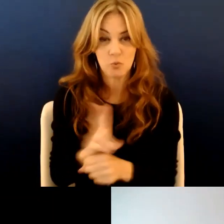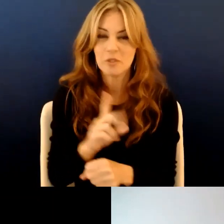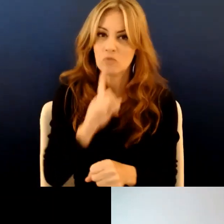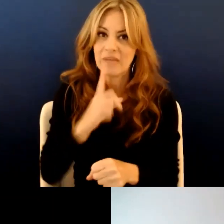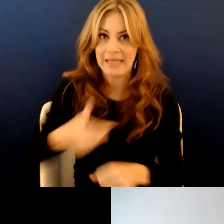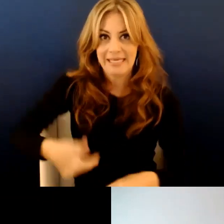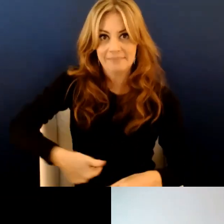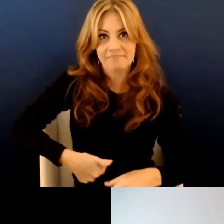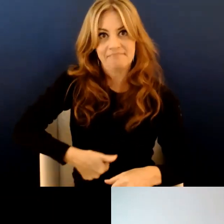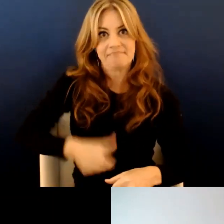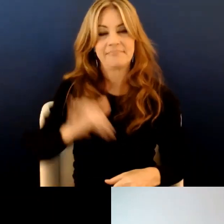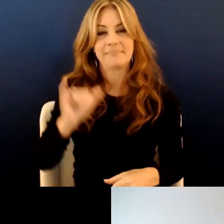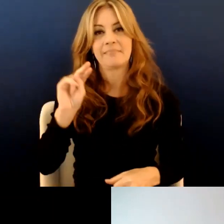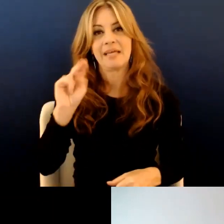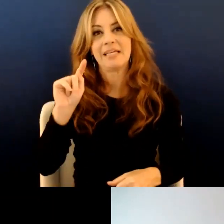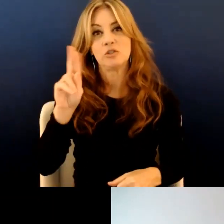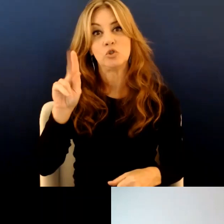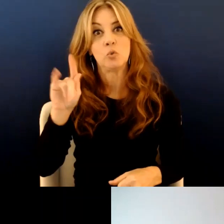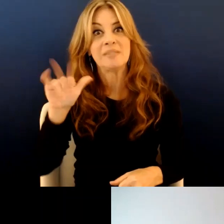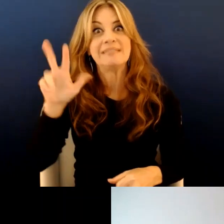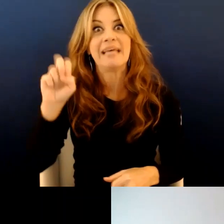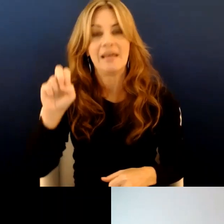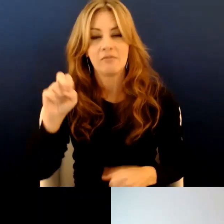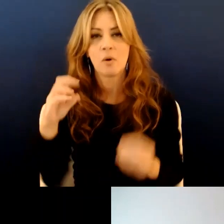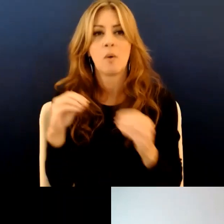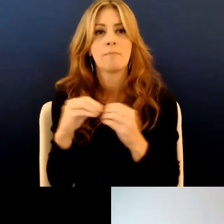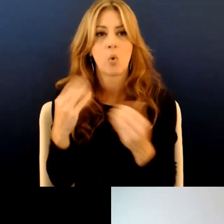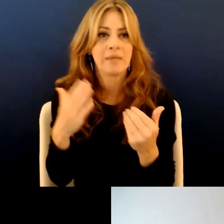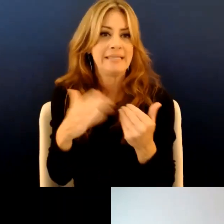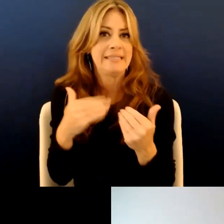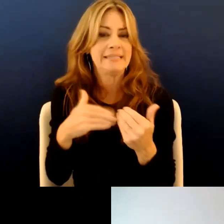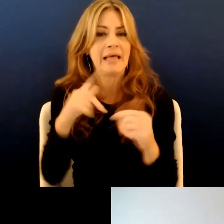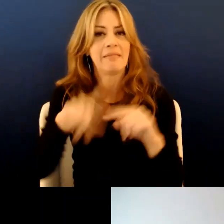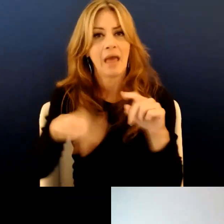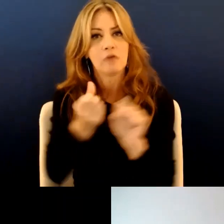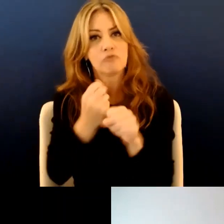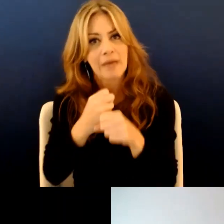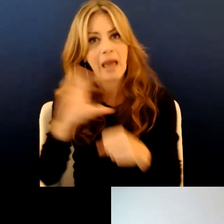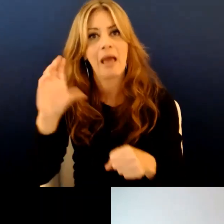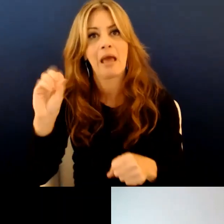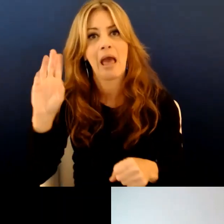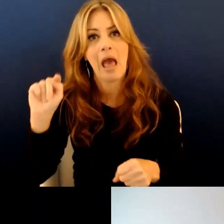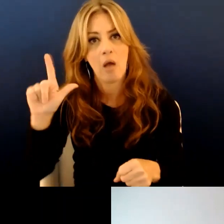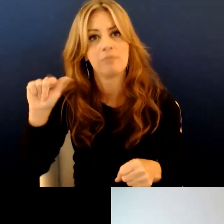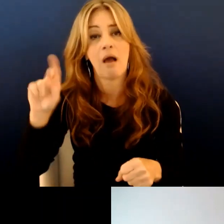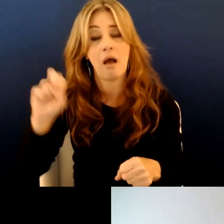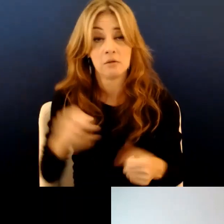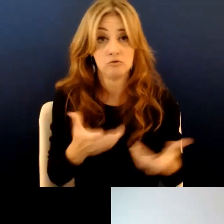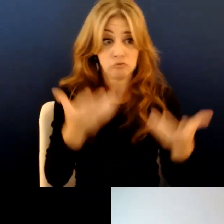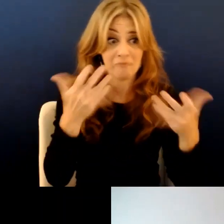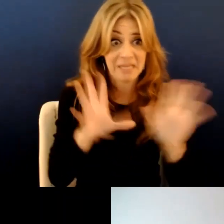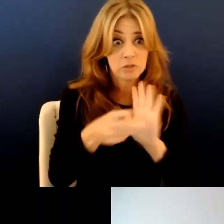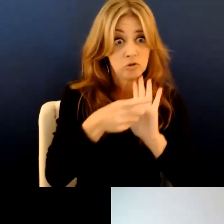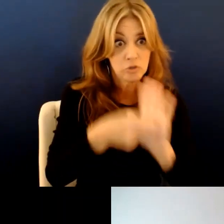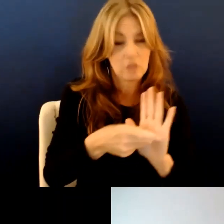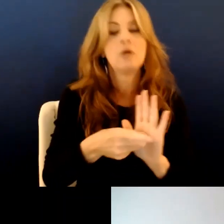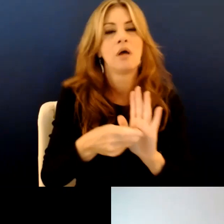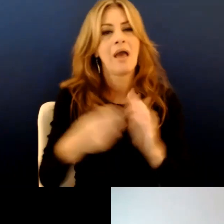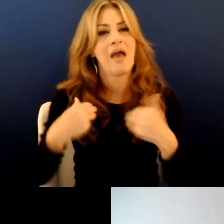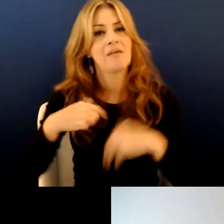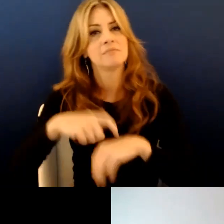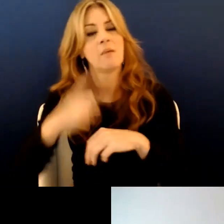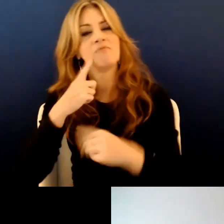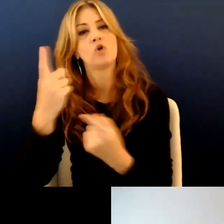intuitive. It's actually easier than putting together a PowerPoint. We'll have time for questions, and then we'll talk about the timeline from